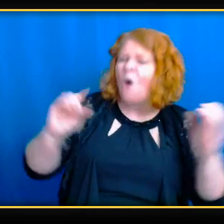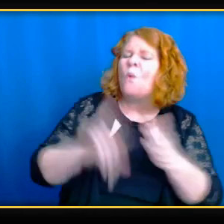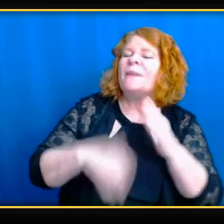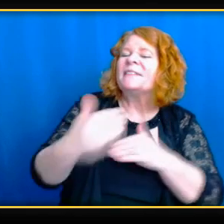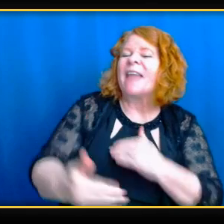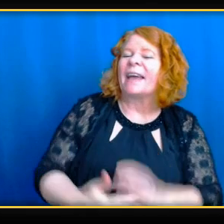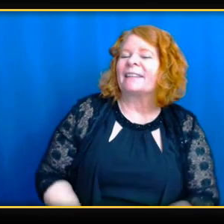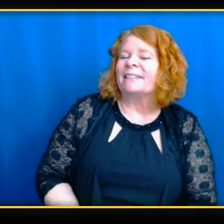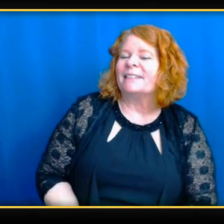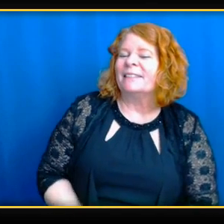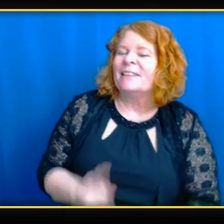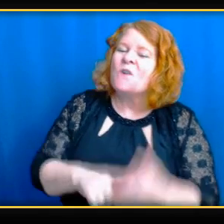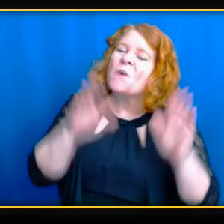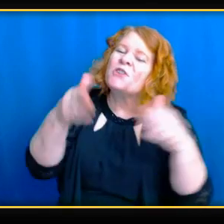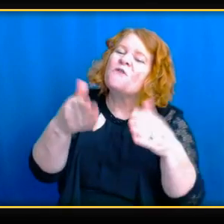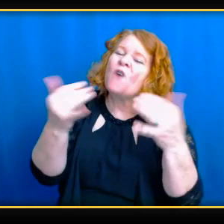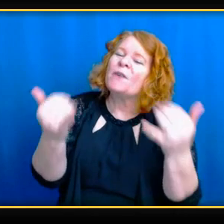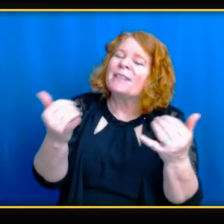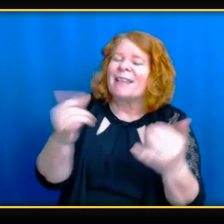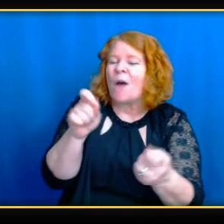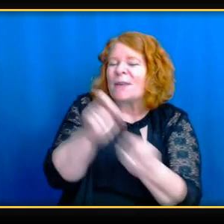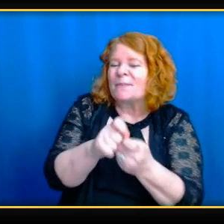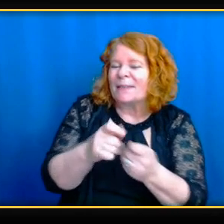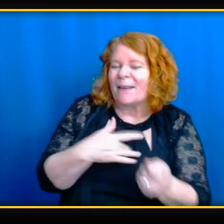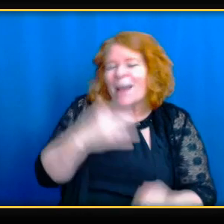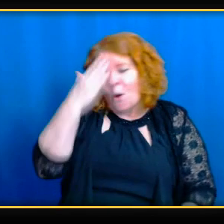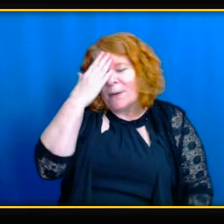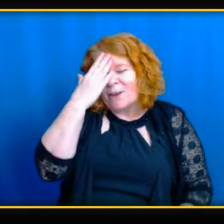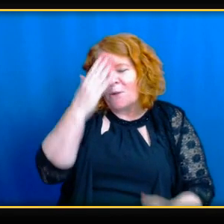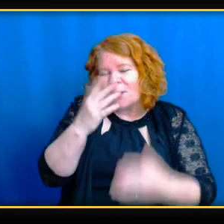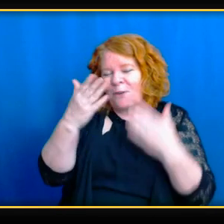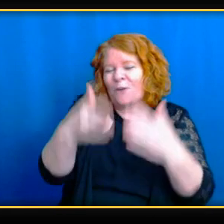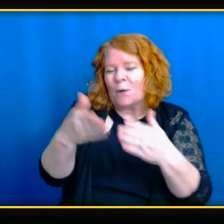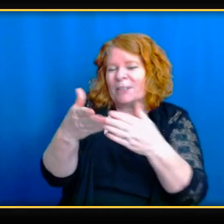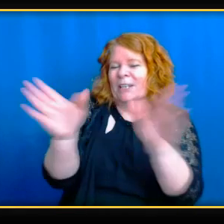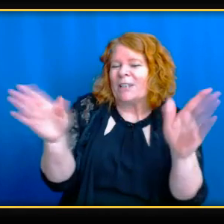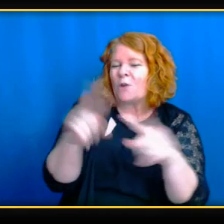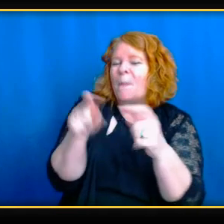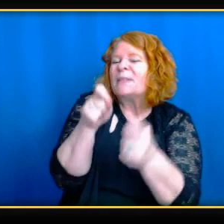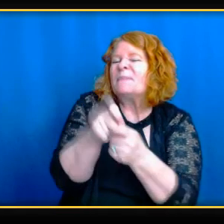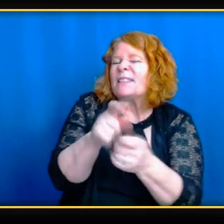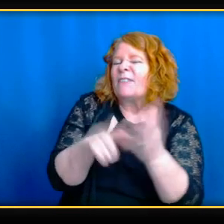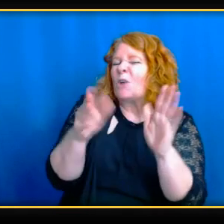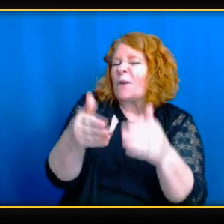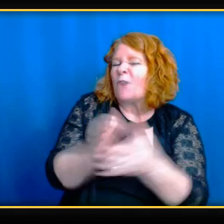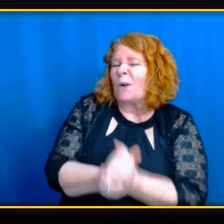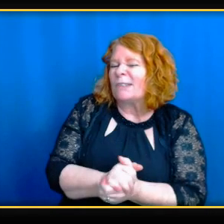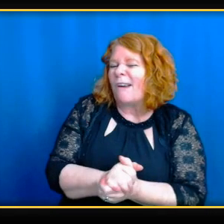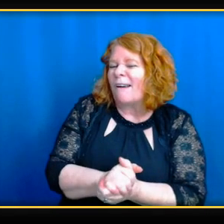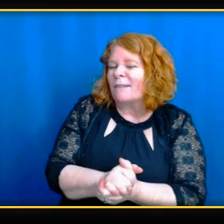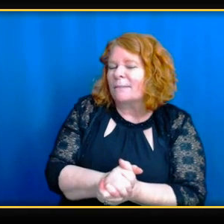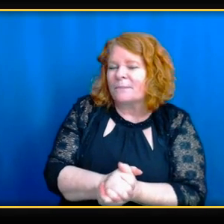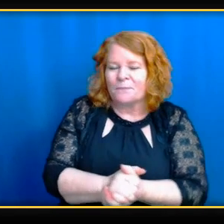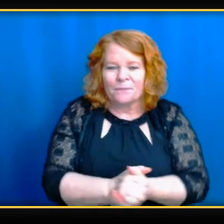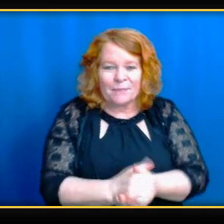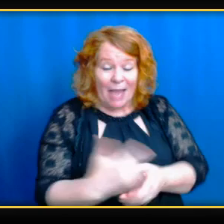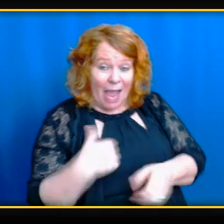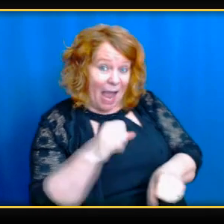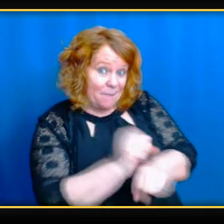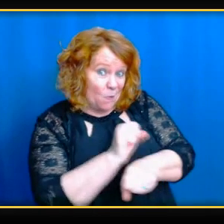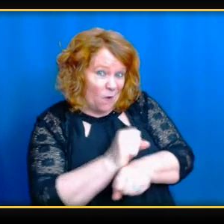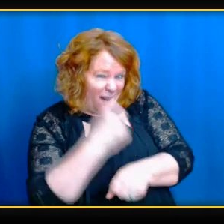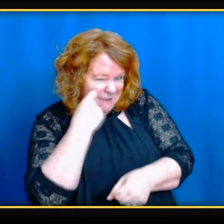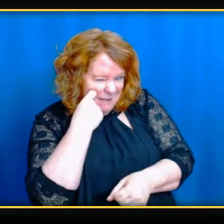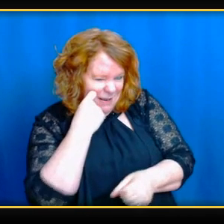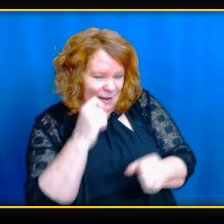in a specific sense? Obviously, we know what you're focused on generally. So I've been doing work. I have a book that just came out this